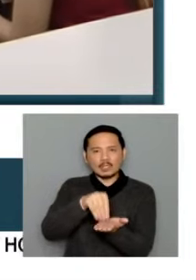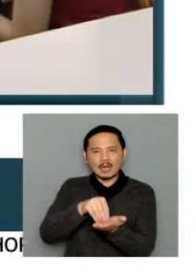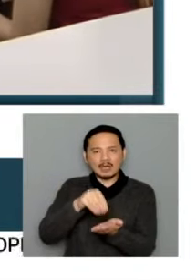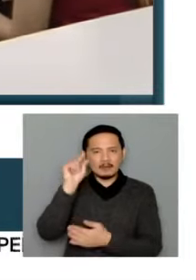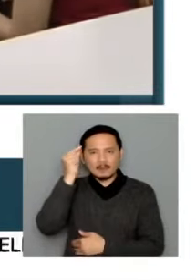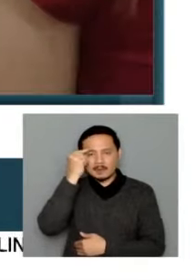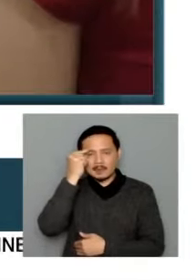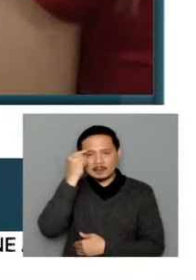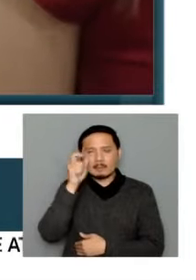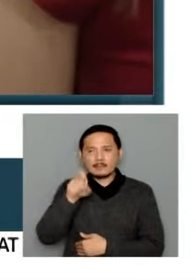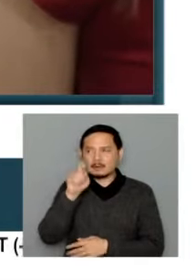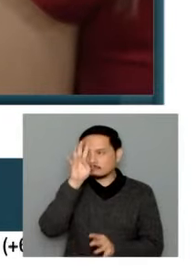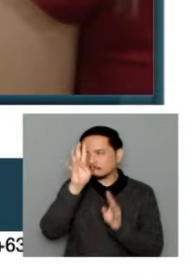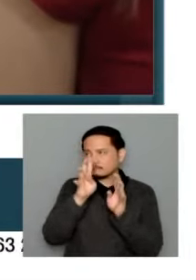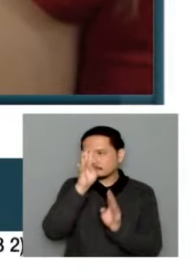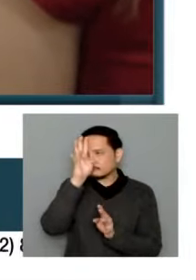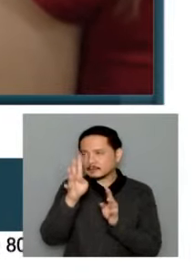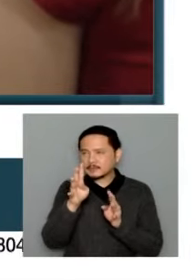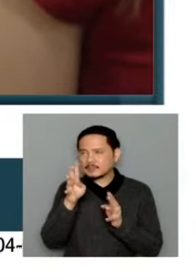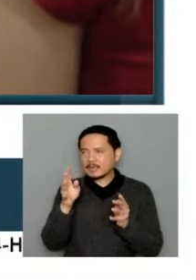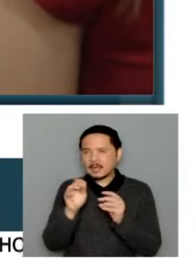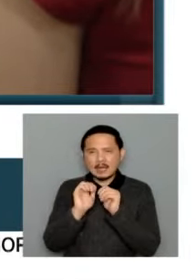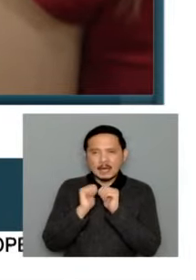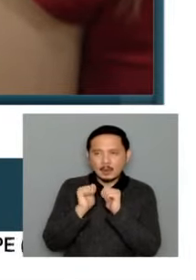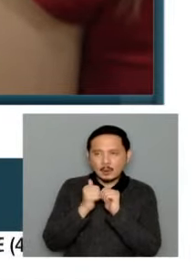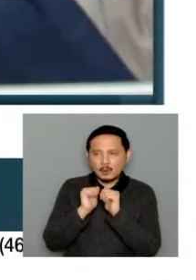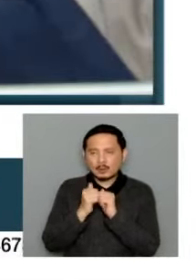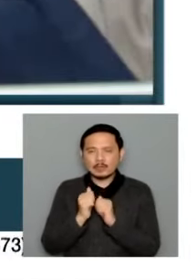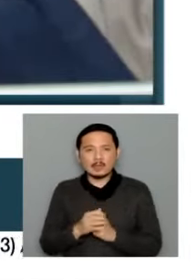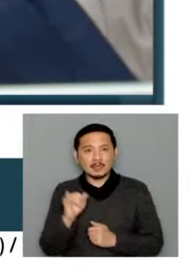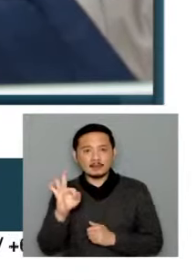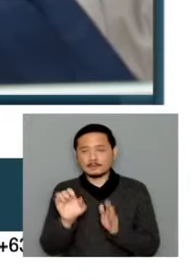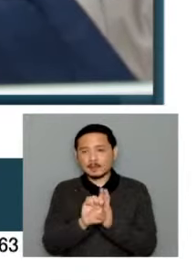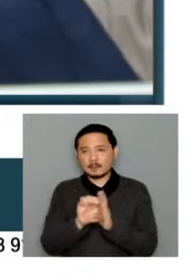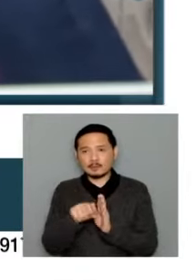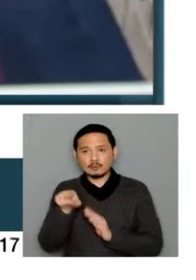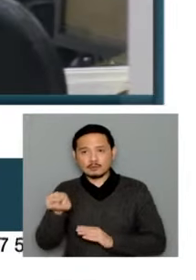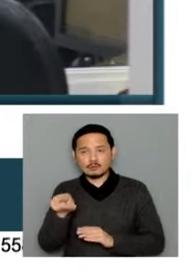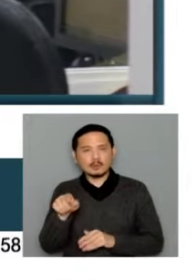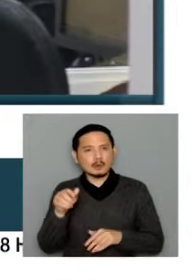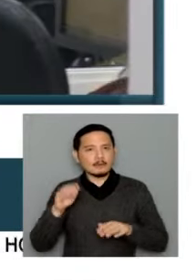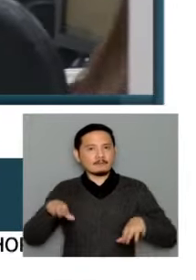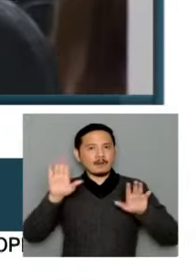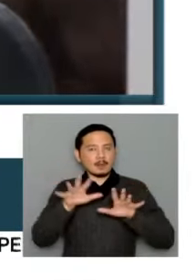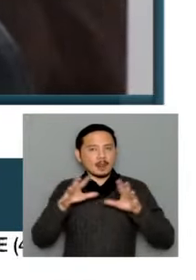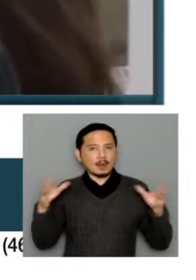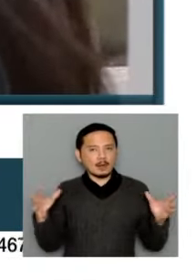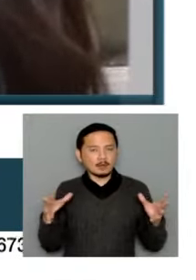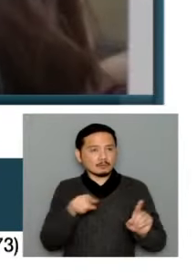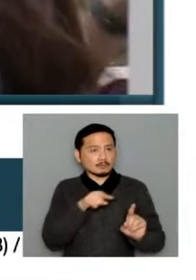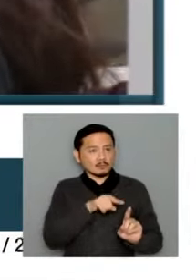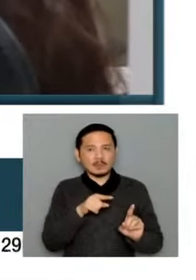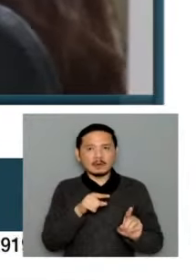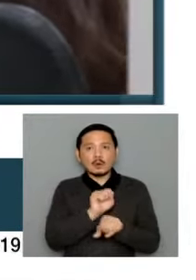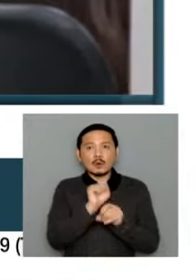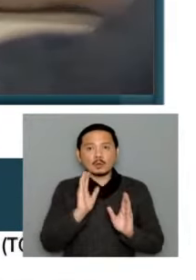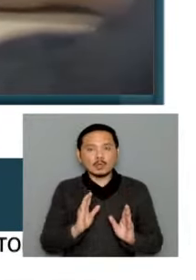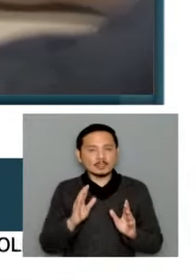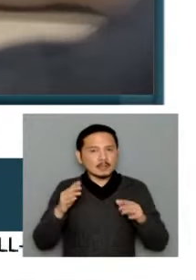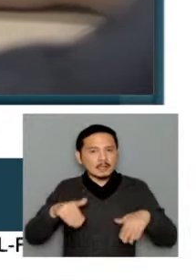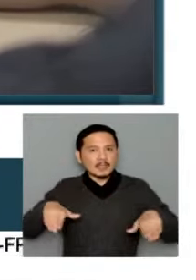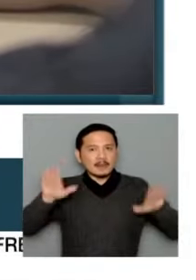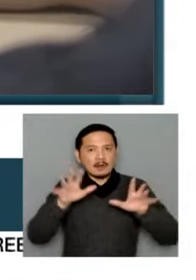terms of creating a preference for those who are actually sacrificing. It has been workers who've been sacrificing for